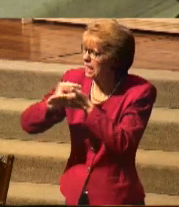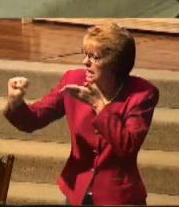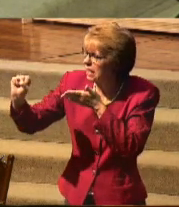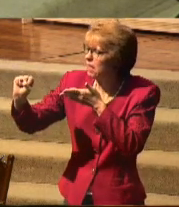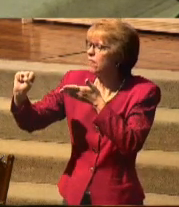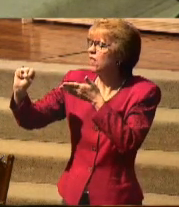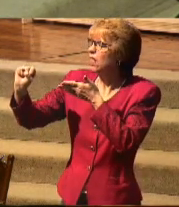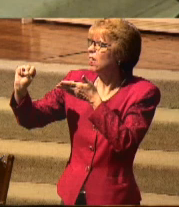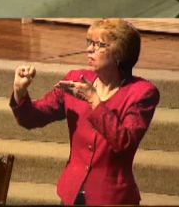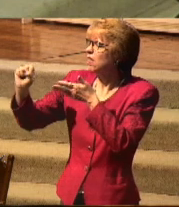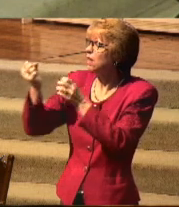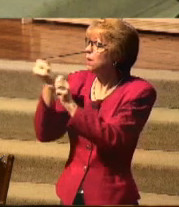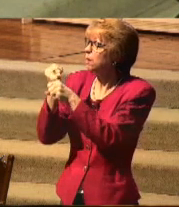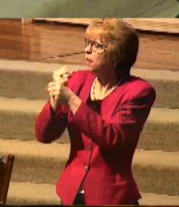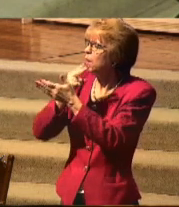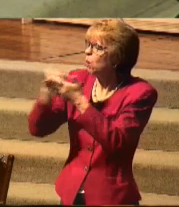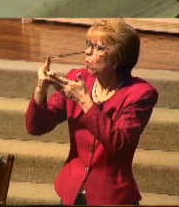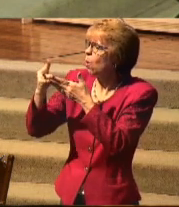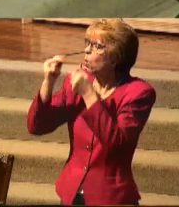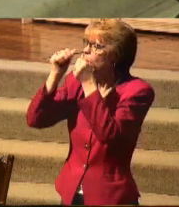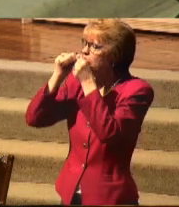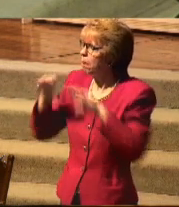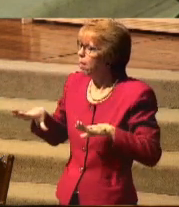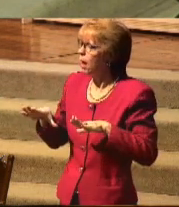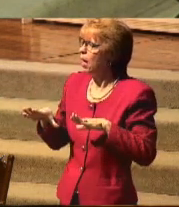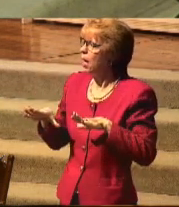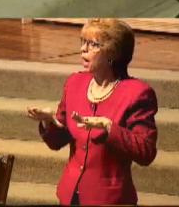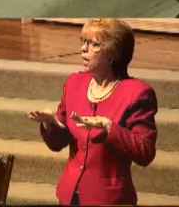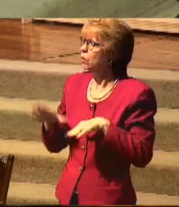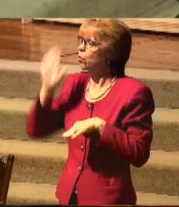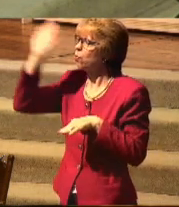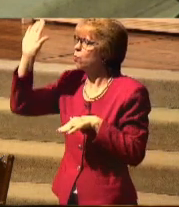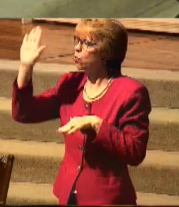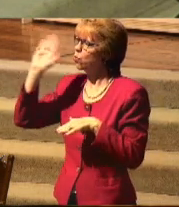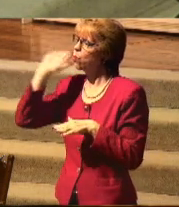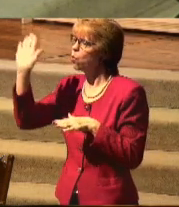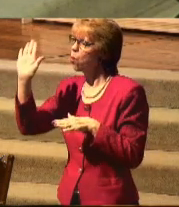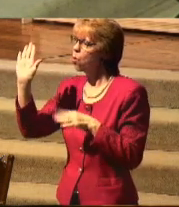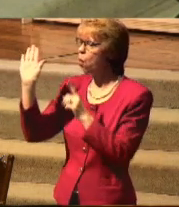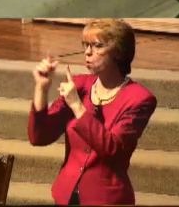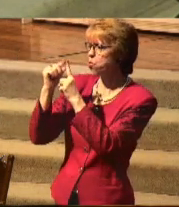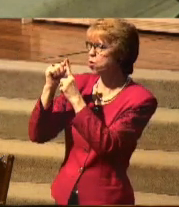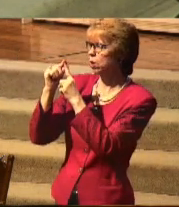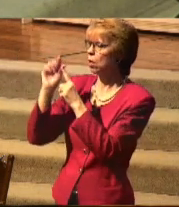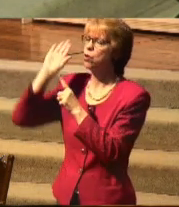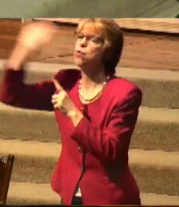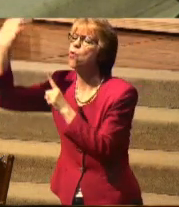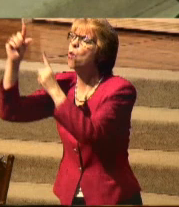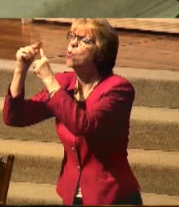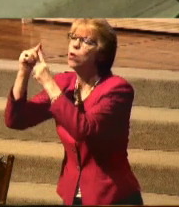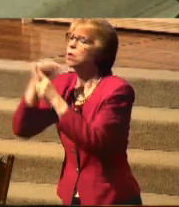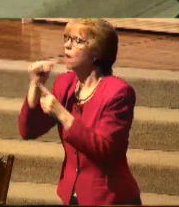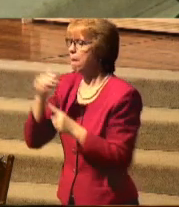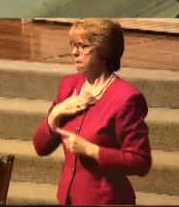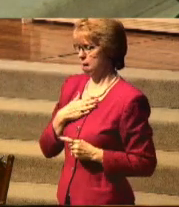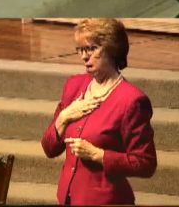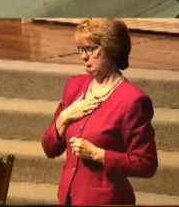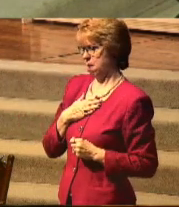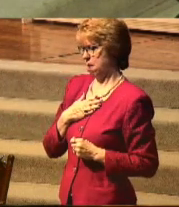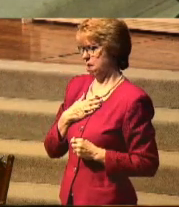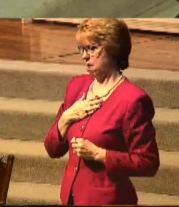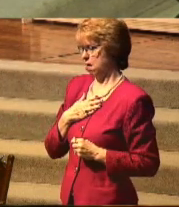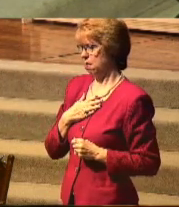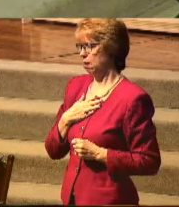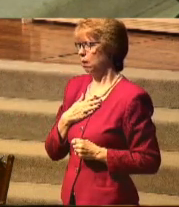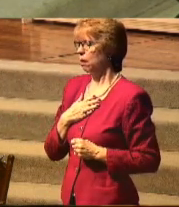Lord, I pray that you would bless and empower your precious holy word, not my words, but your words. And